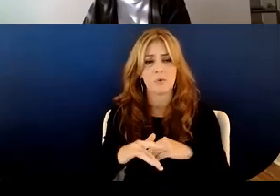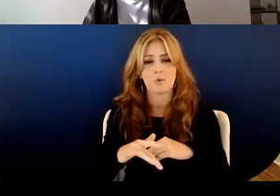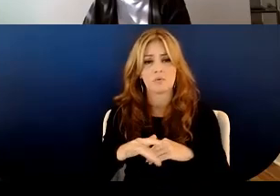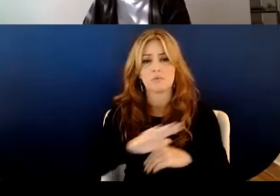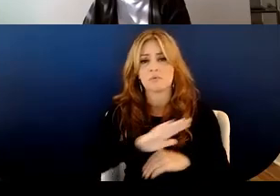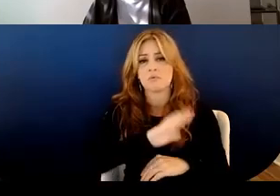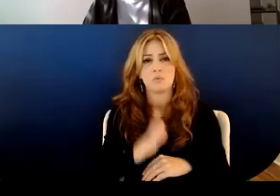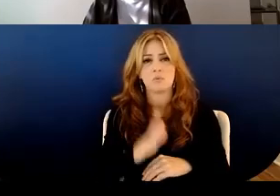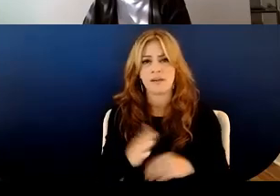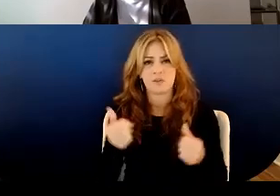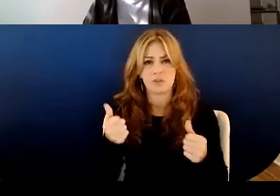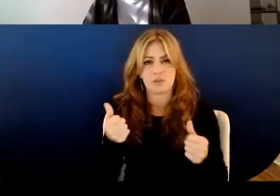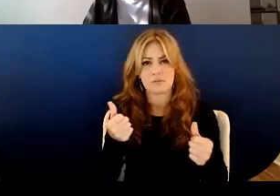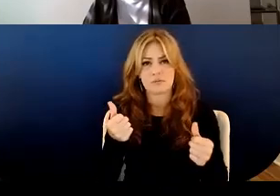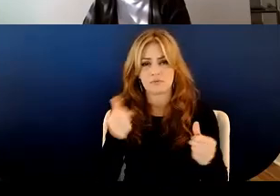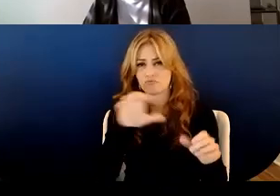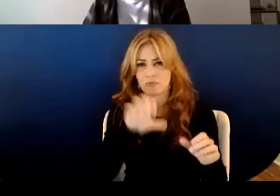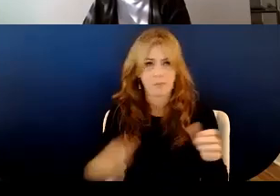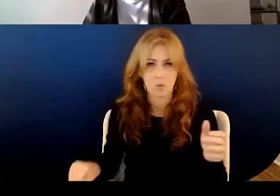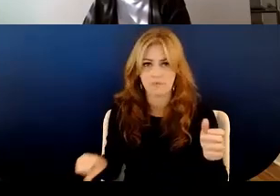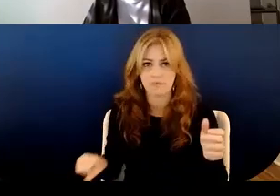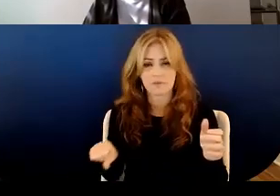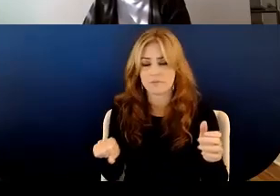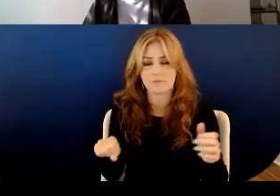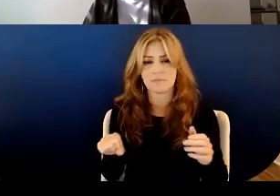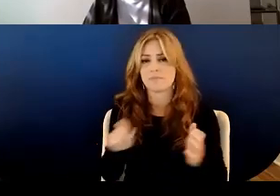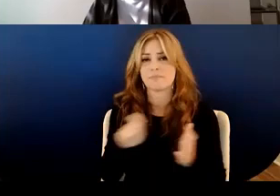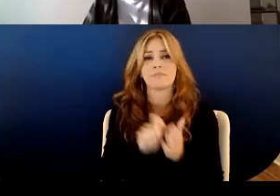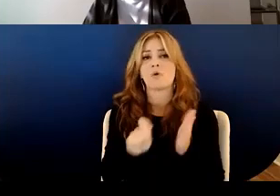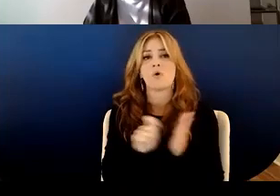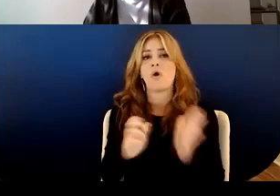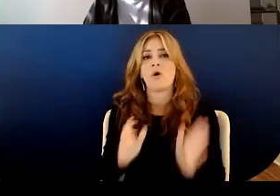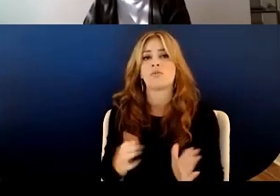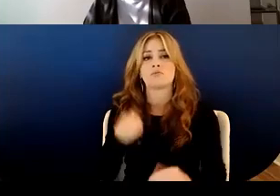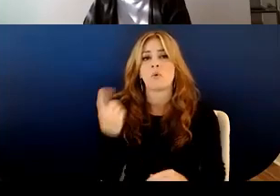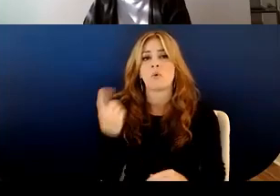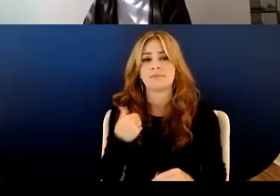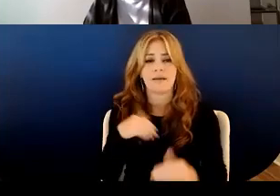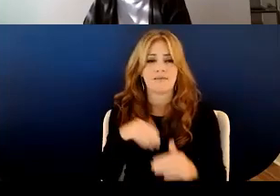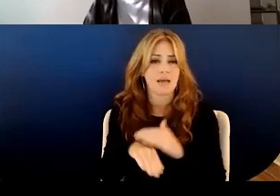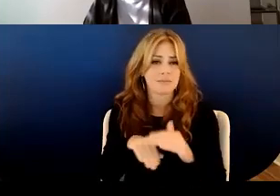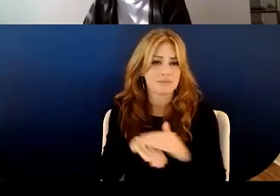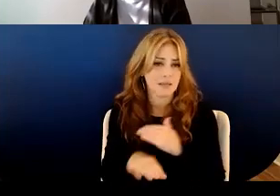the posters down, so authors will always have access. So